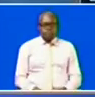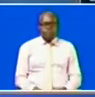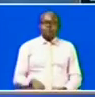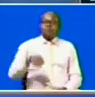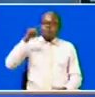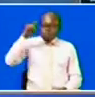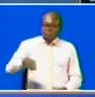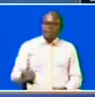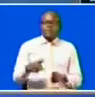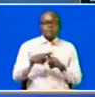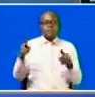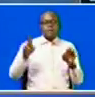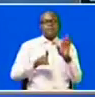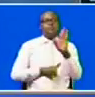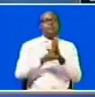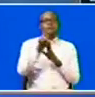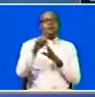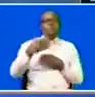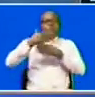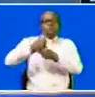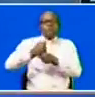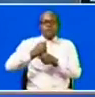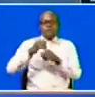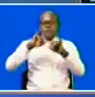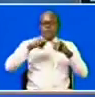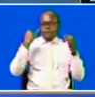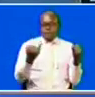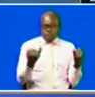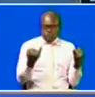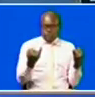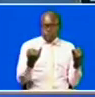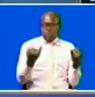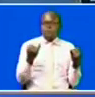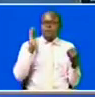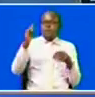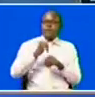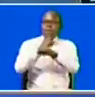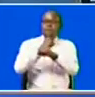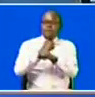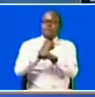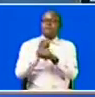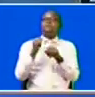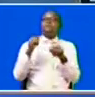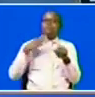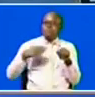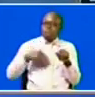we must begin to develop trust in our institutions, that they will protect the innocent